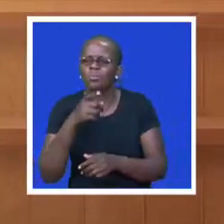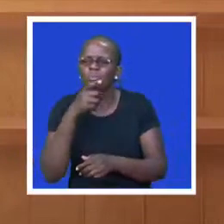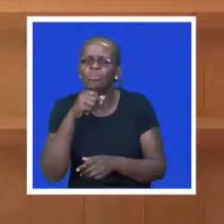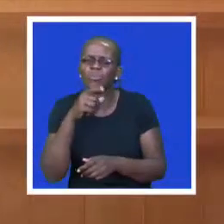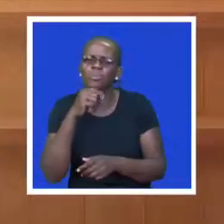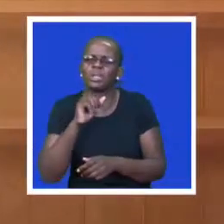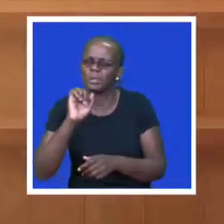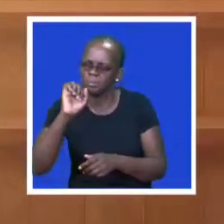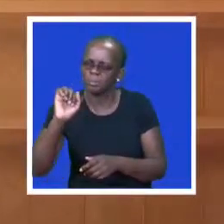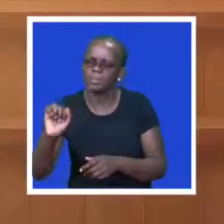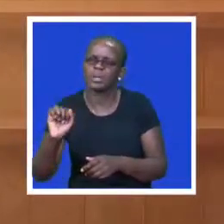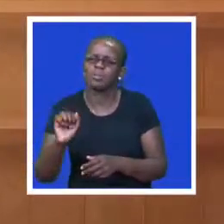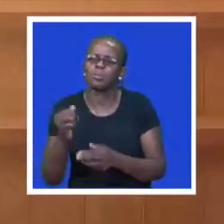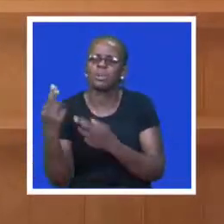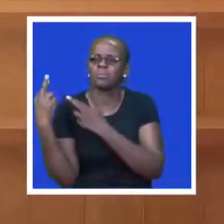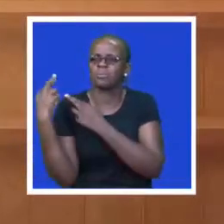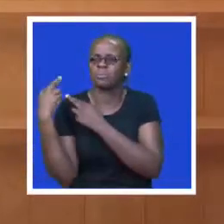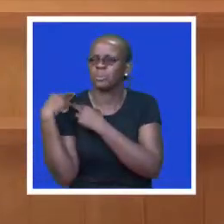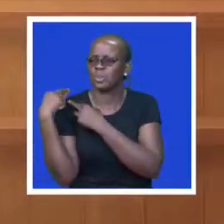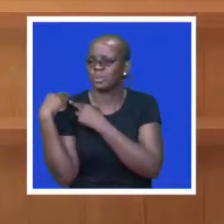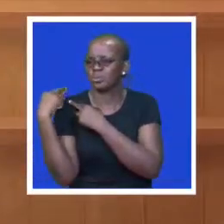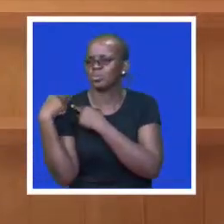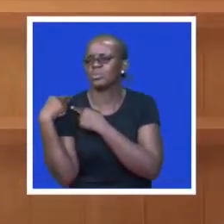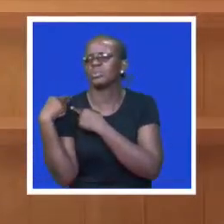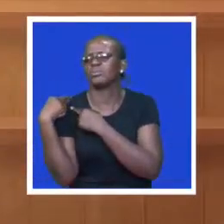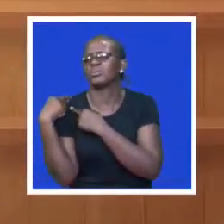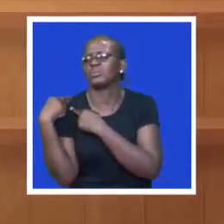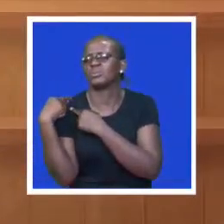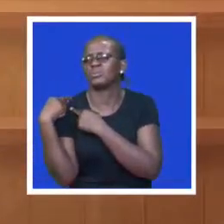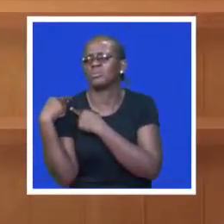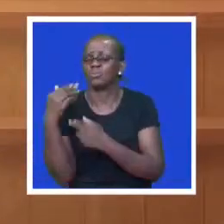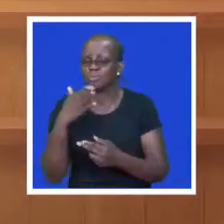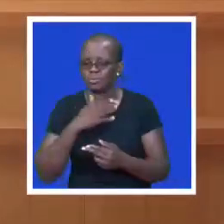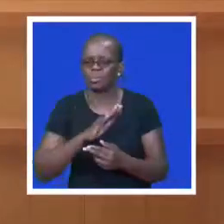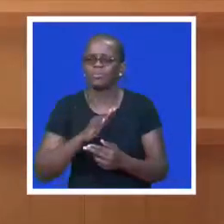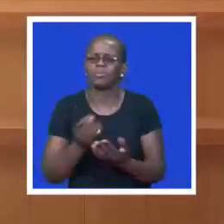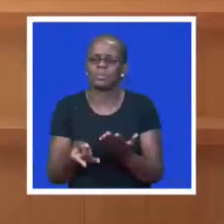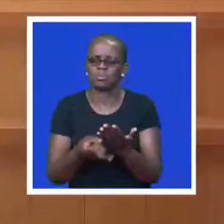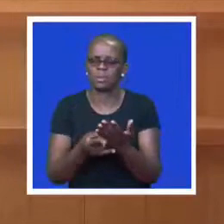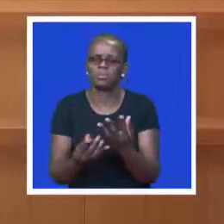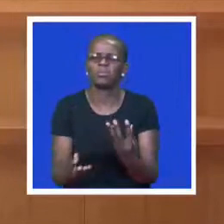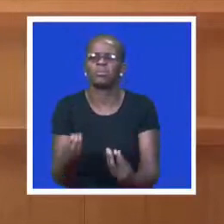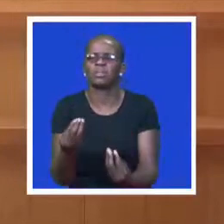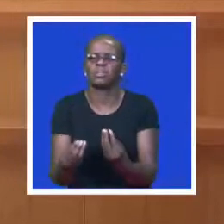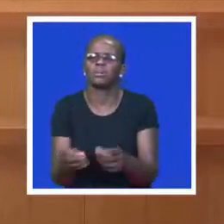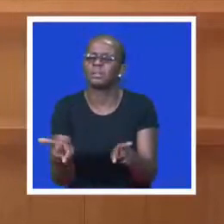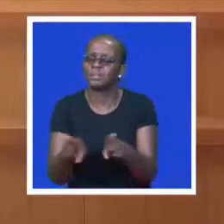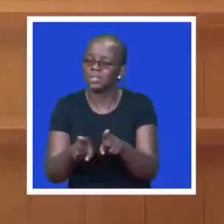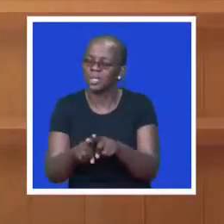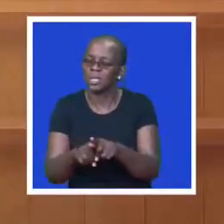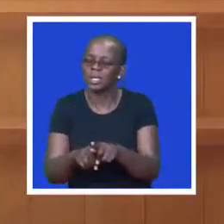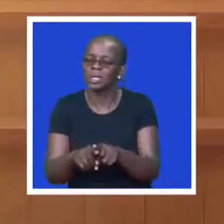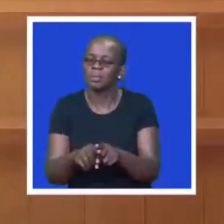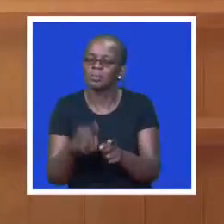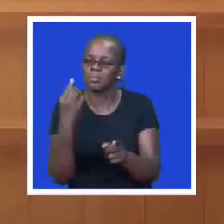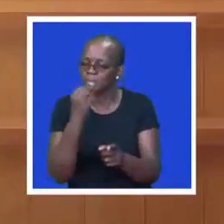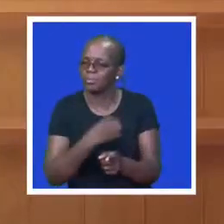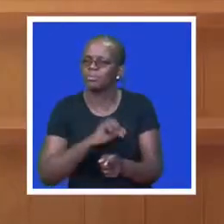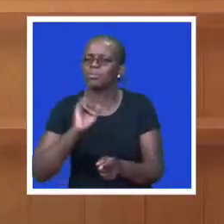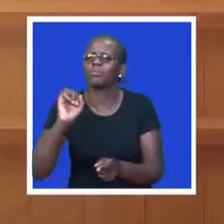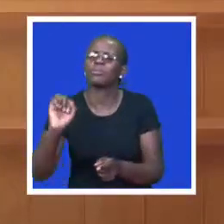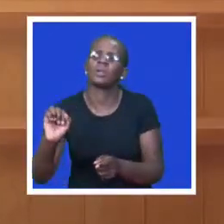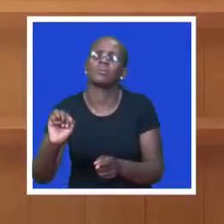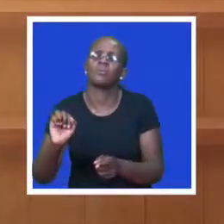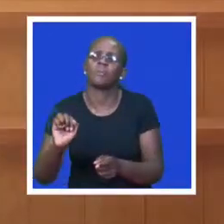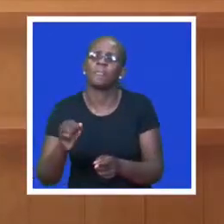I'm sure, dear Lena, you are saying, how about my mother is also working? Hey, my father, both of my parents are working. Yes, women are working